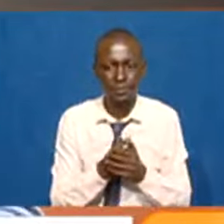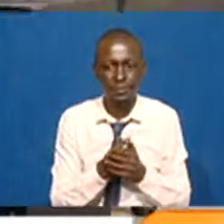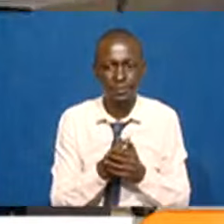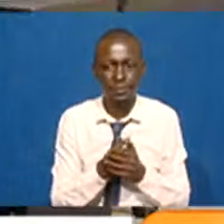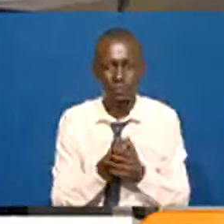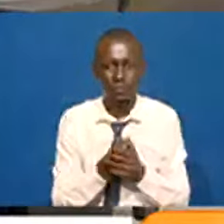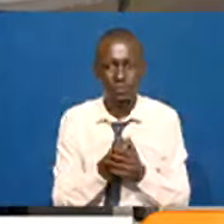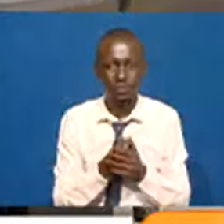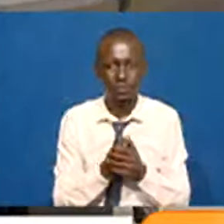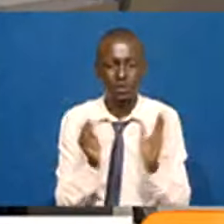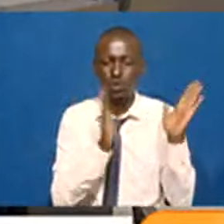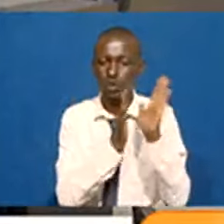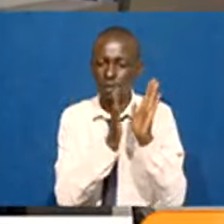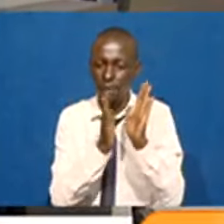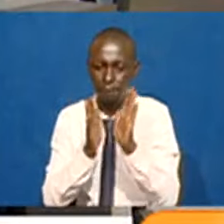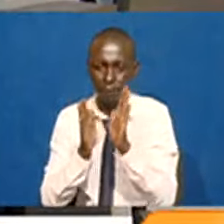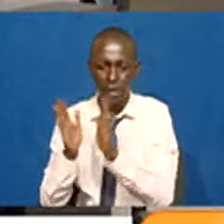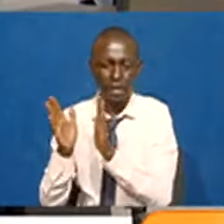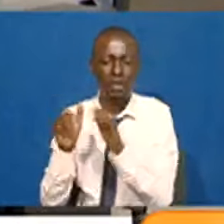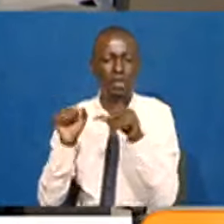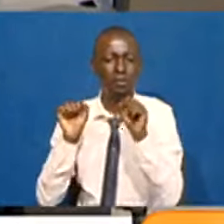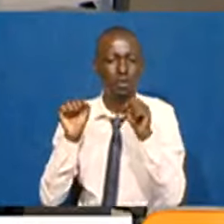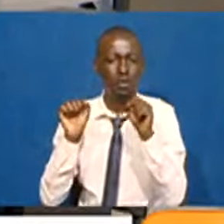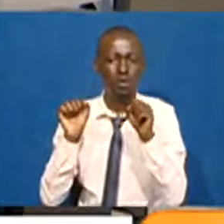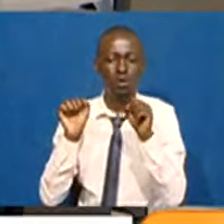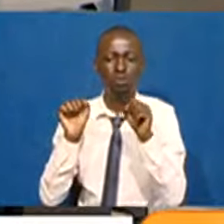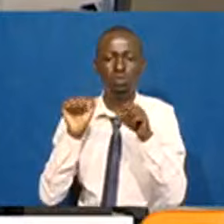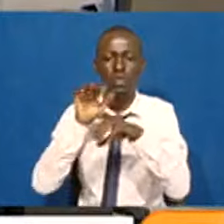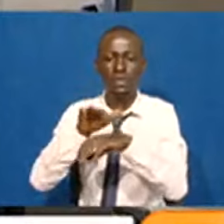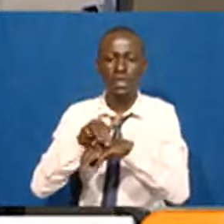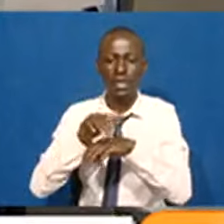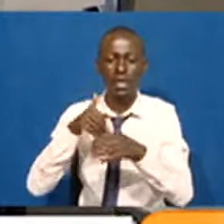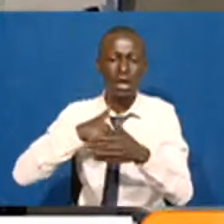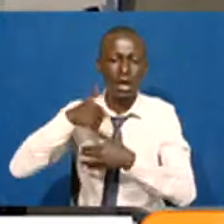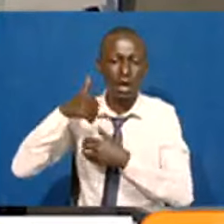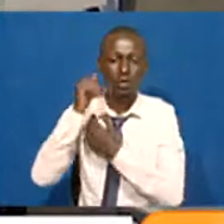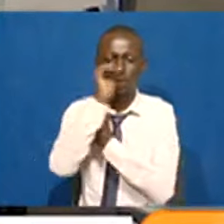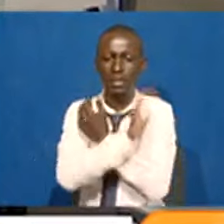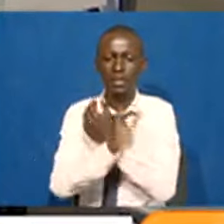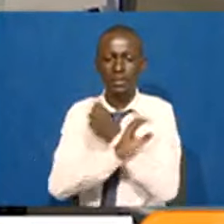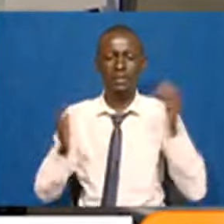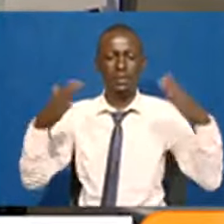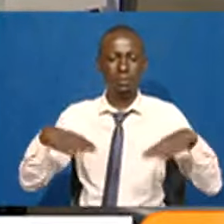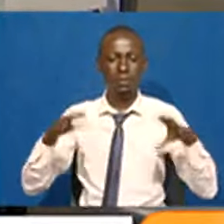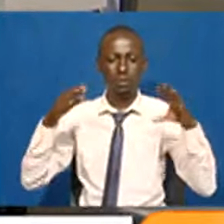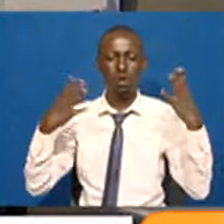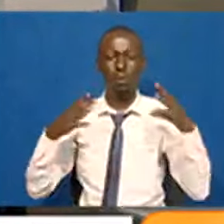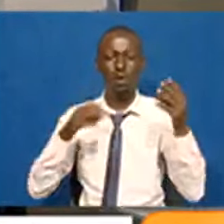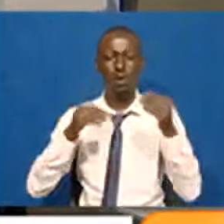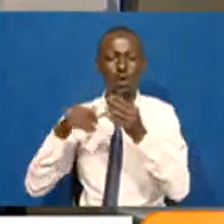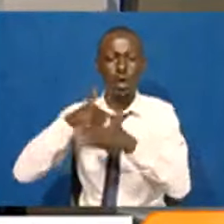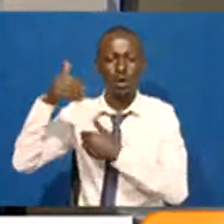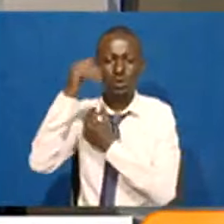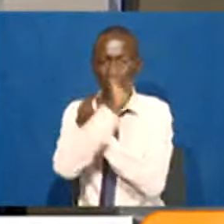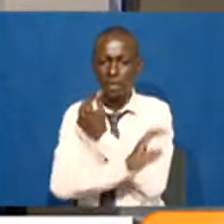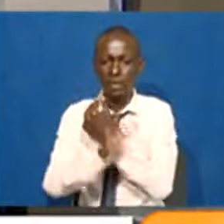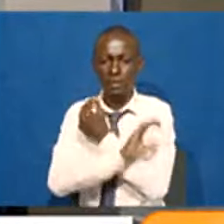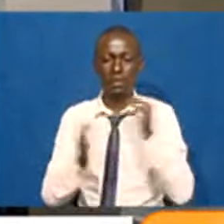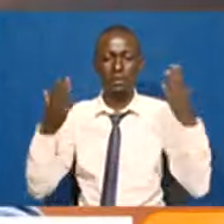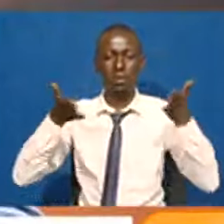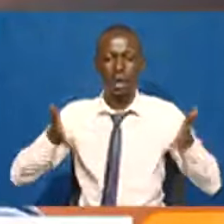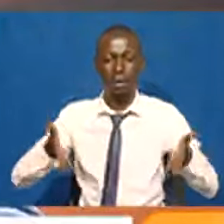go outside to pitch for them. Okay. Because mostly people go outside, and the people who are left